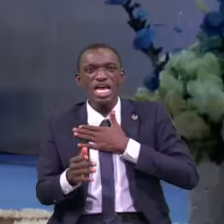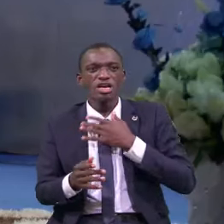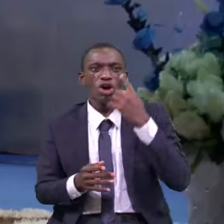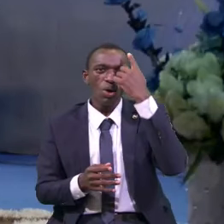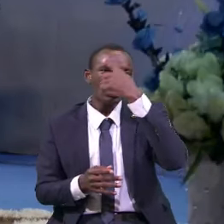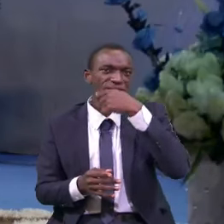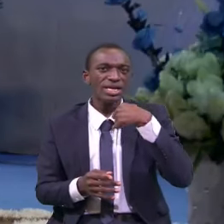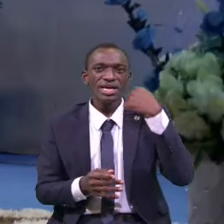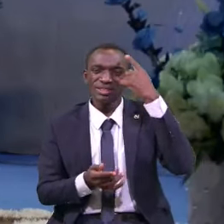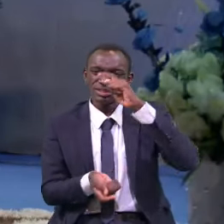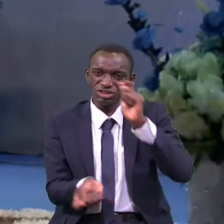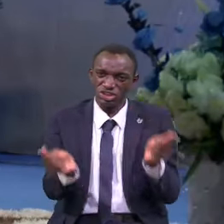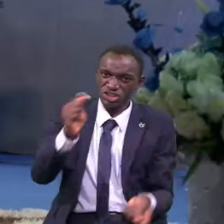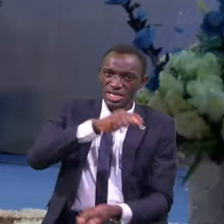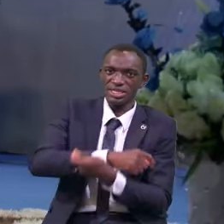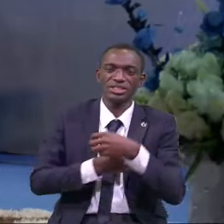me.